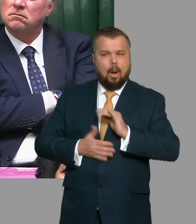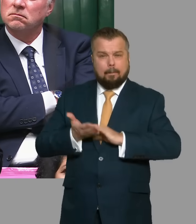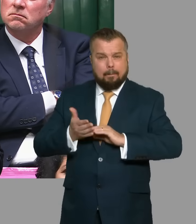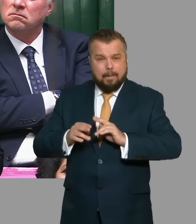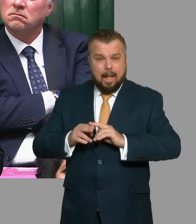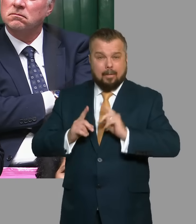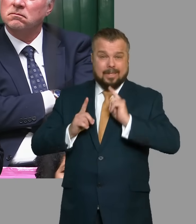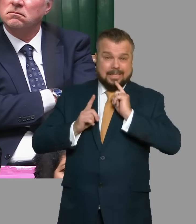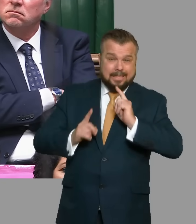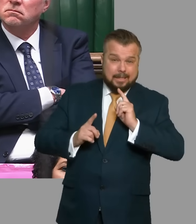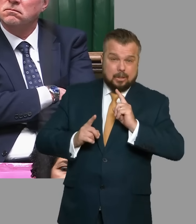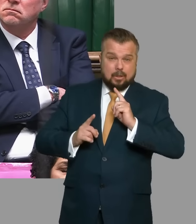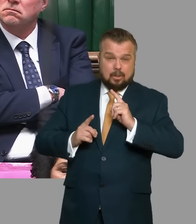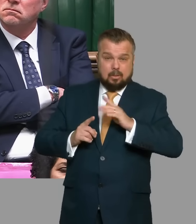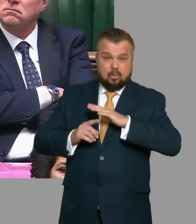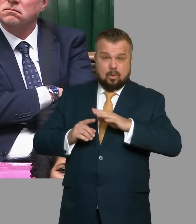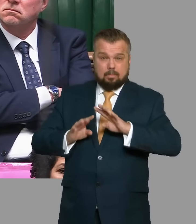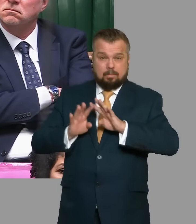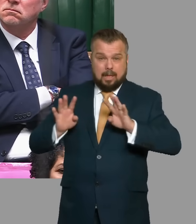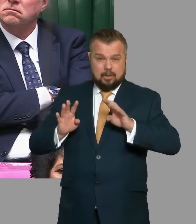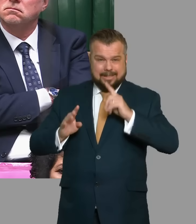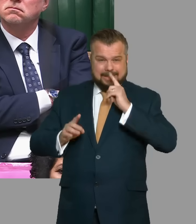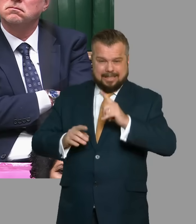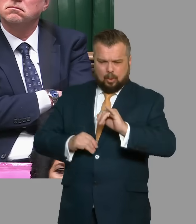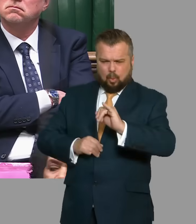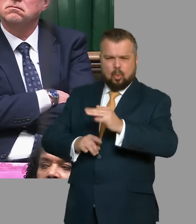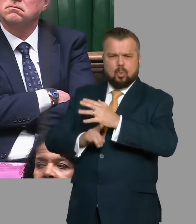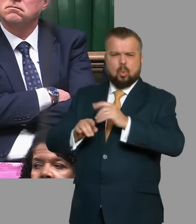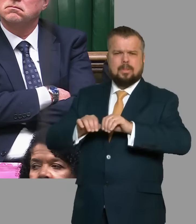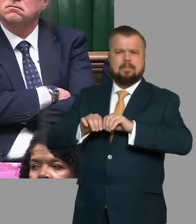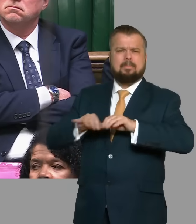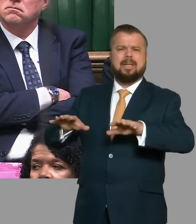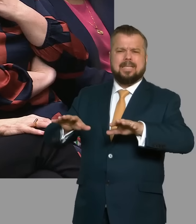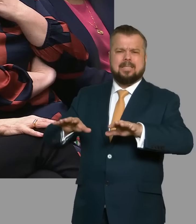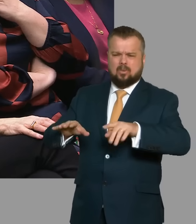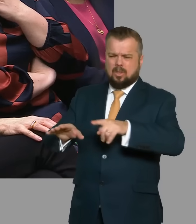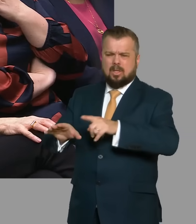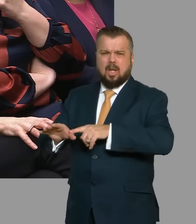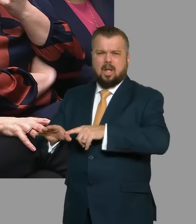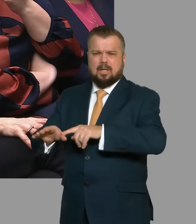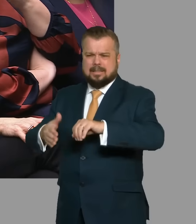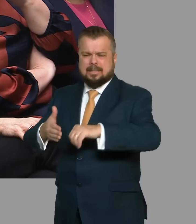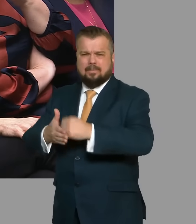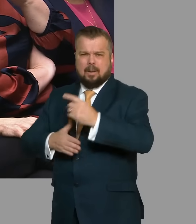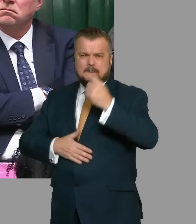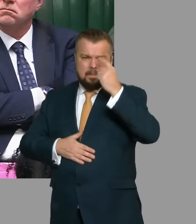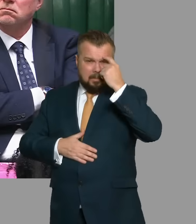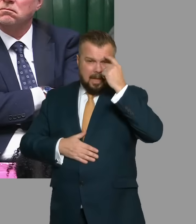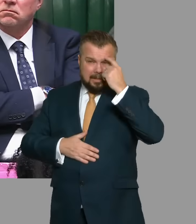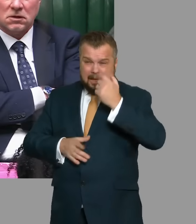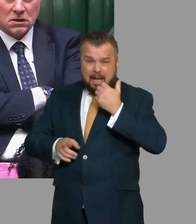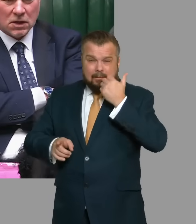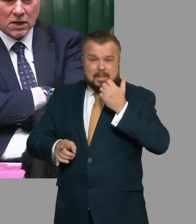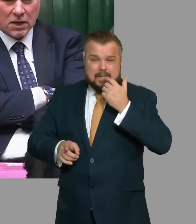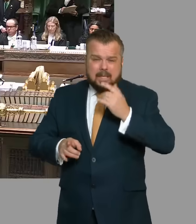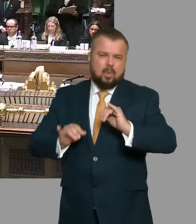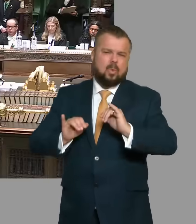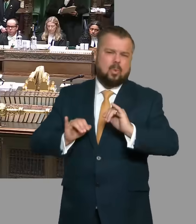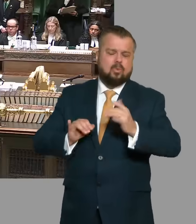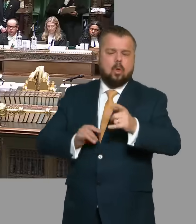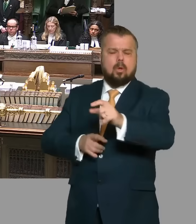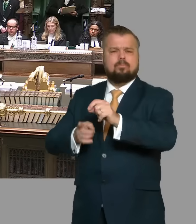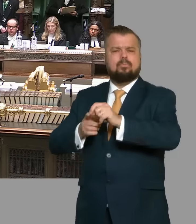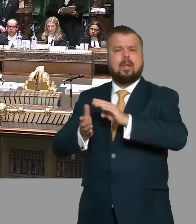that the scale of harm demands swift action and that this consultation must lead to timely decisions?